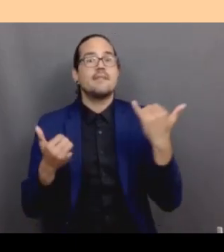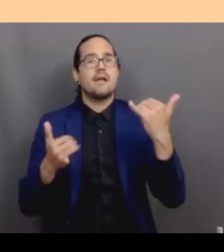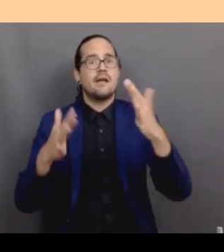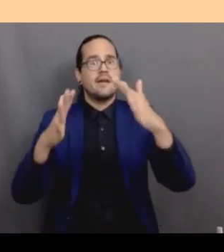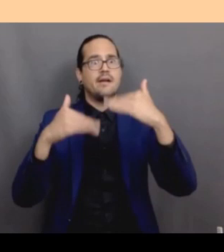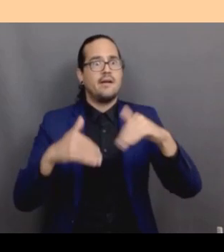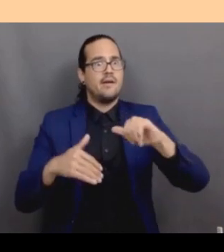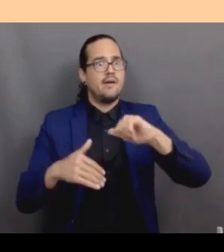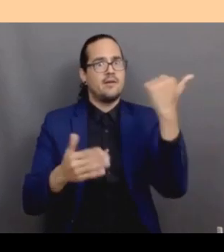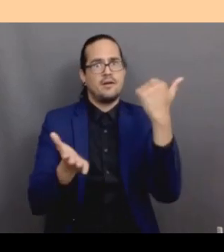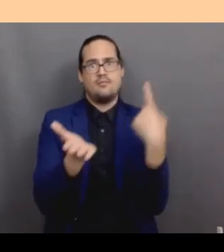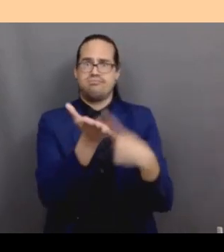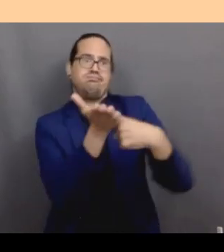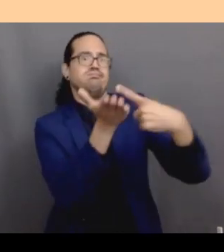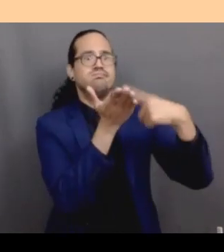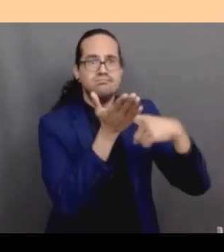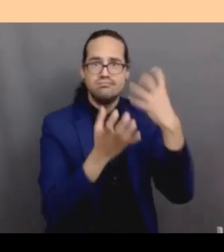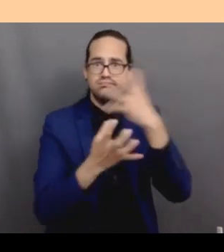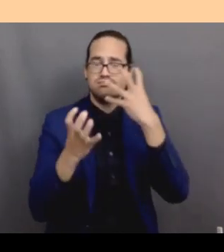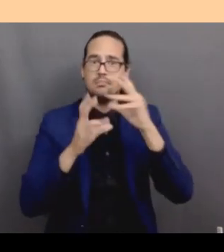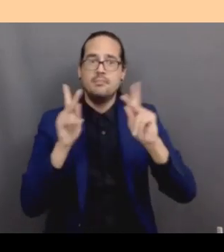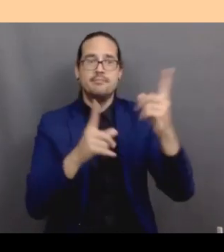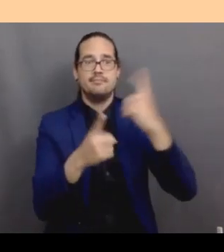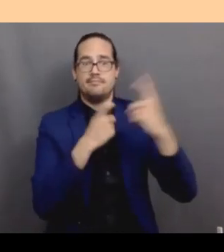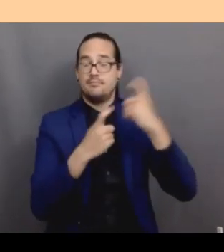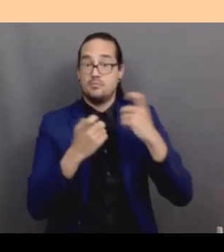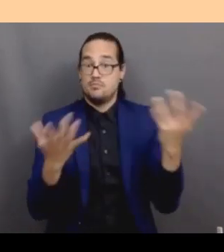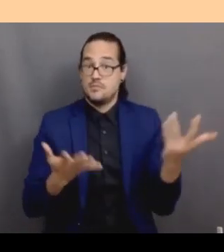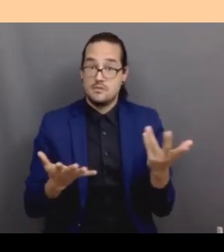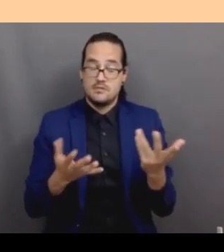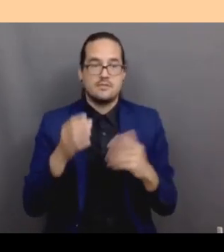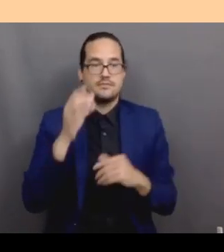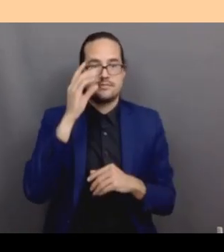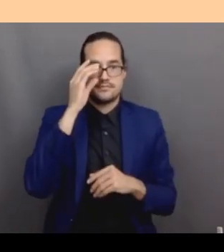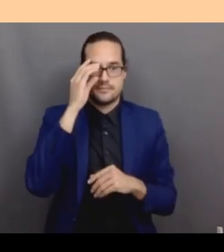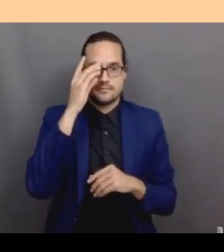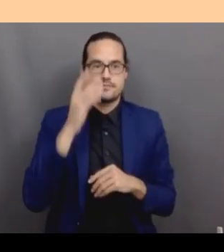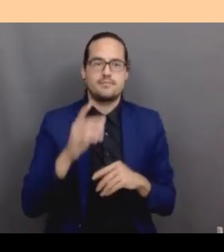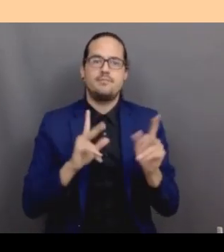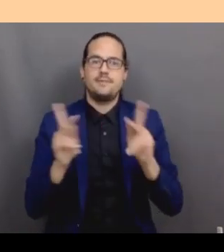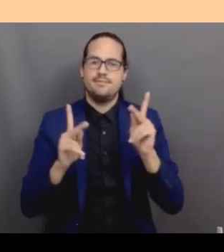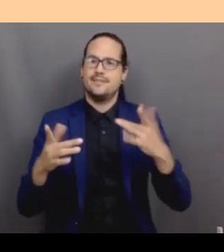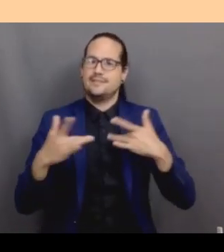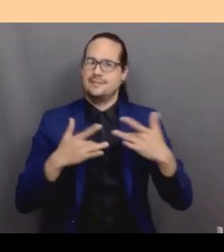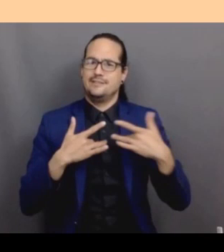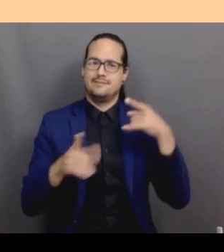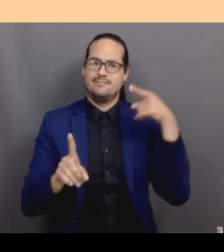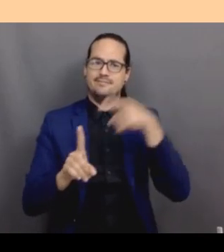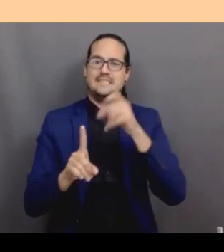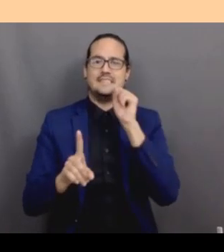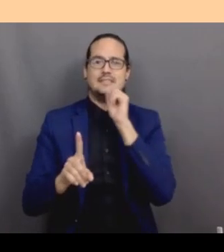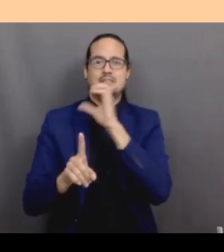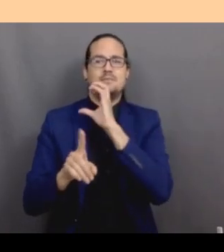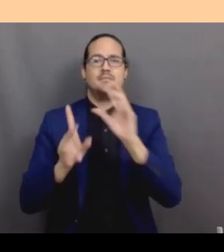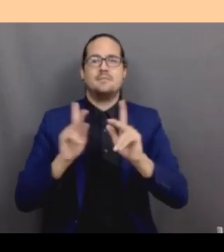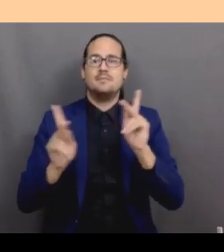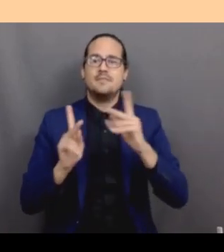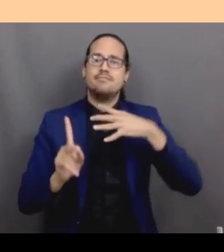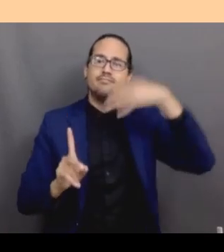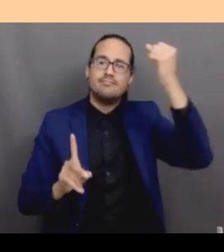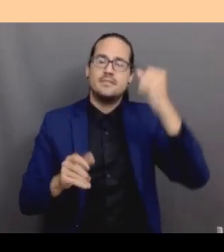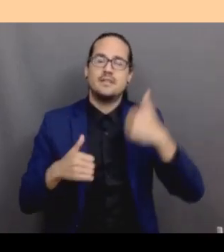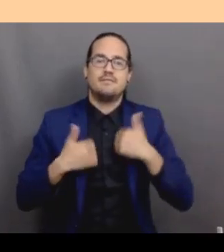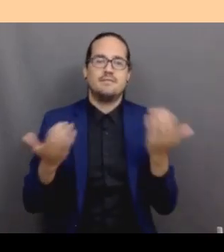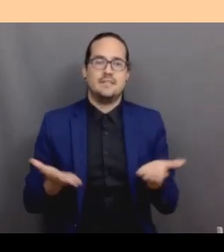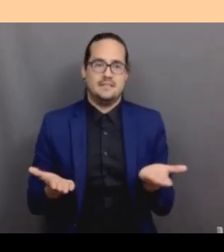submitted comes around the concern for the elders in our community. And there was one particular question